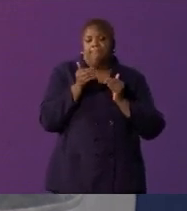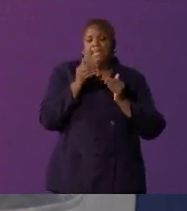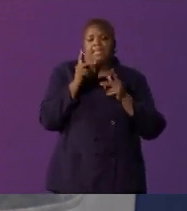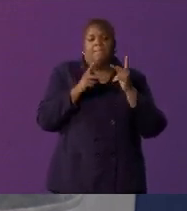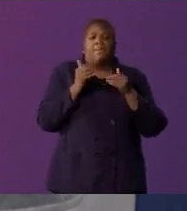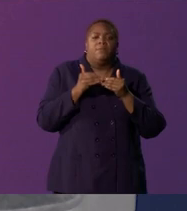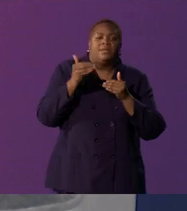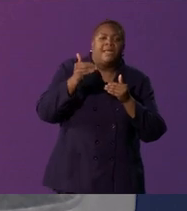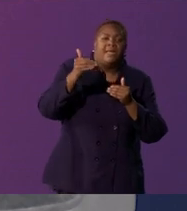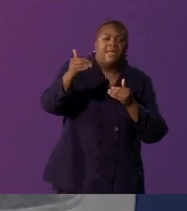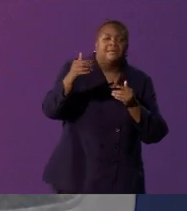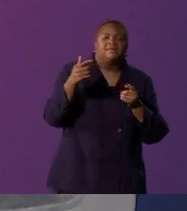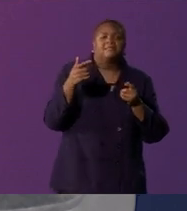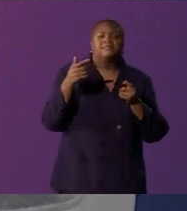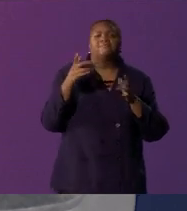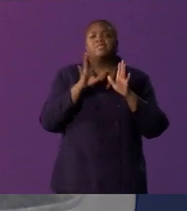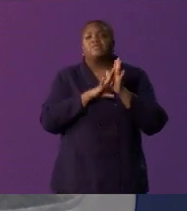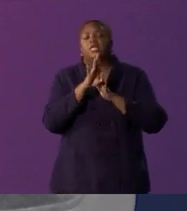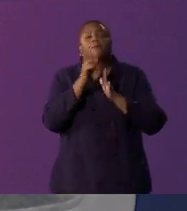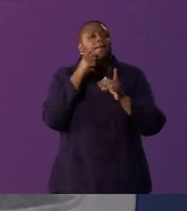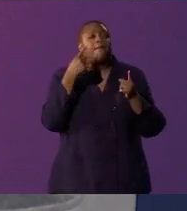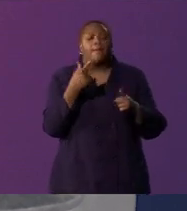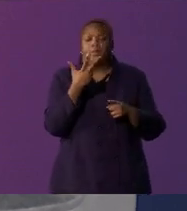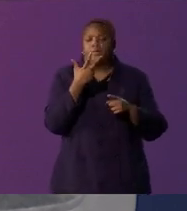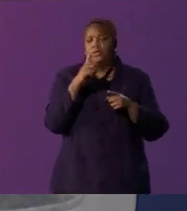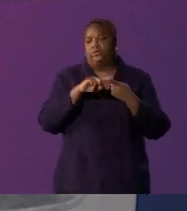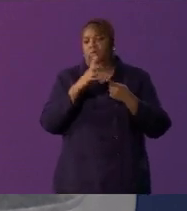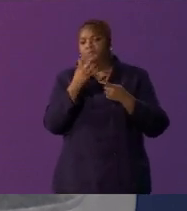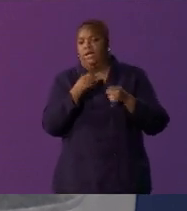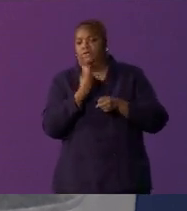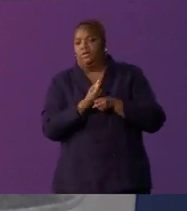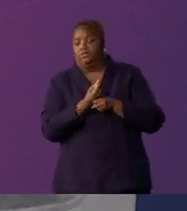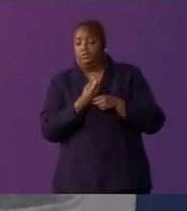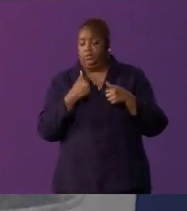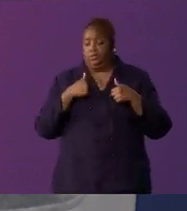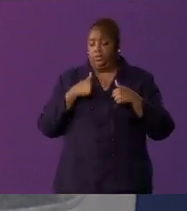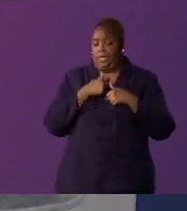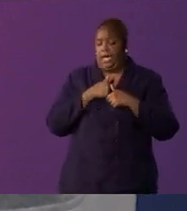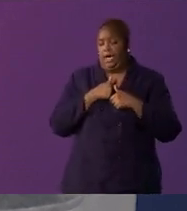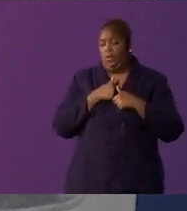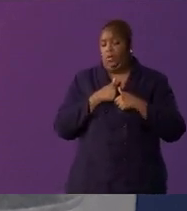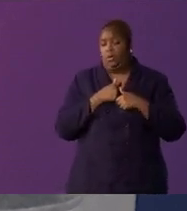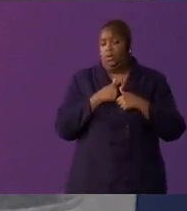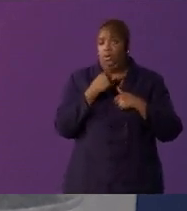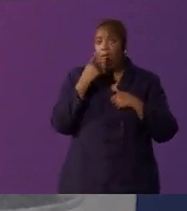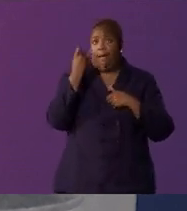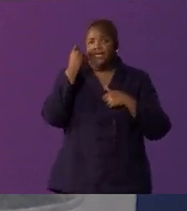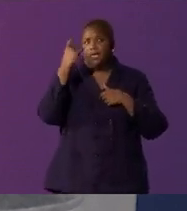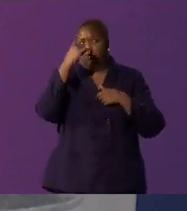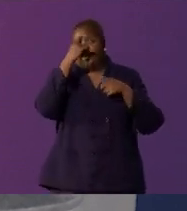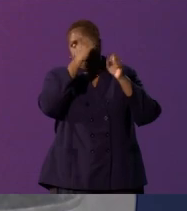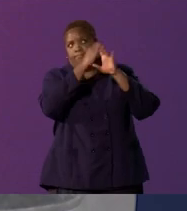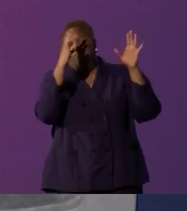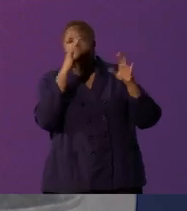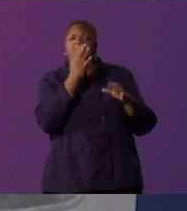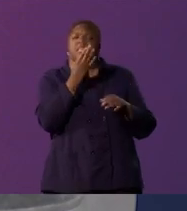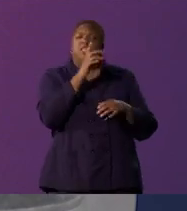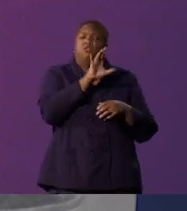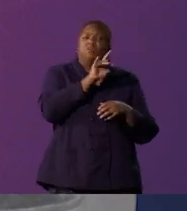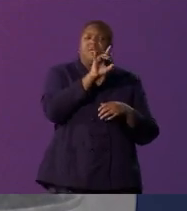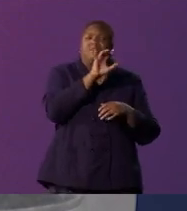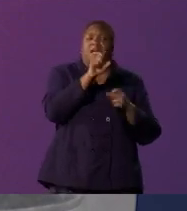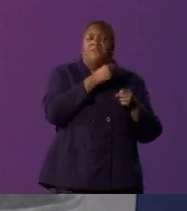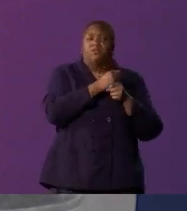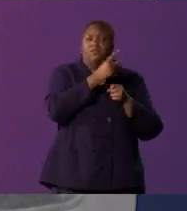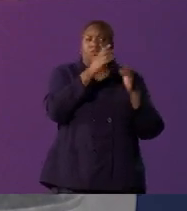doesn't happen in 3 or 5 years. Our funnel went, in 25 years, this person could be a C-suite. In 15 years, these people